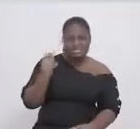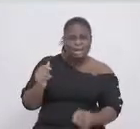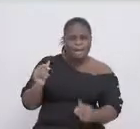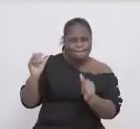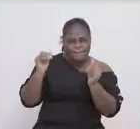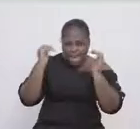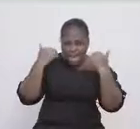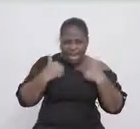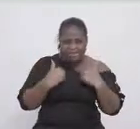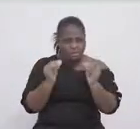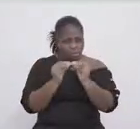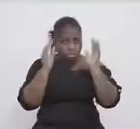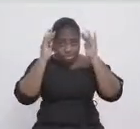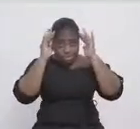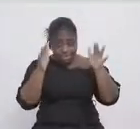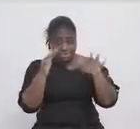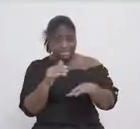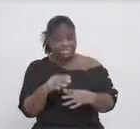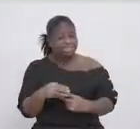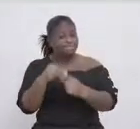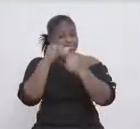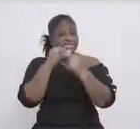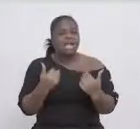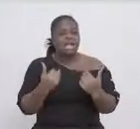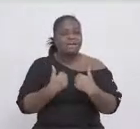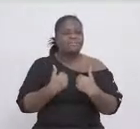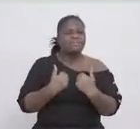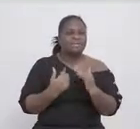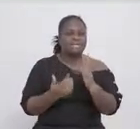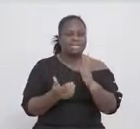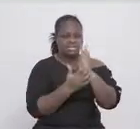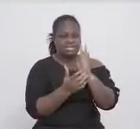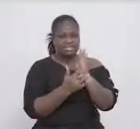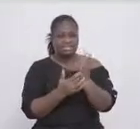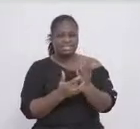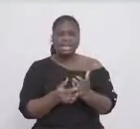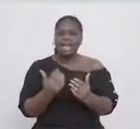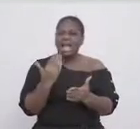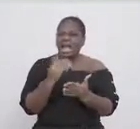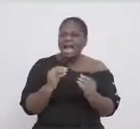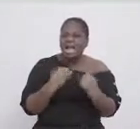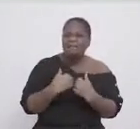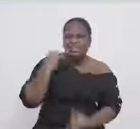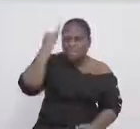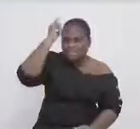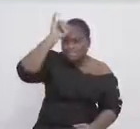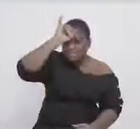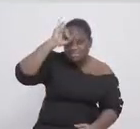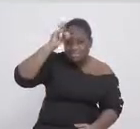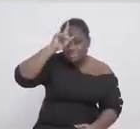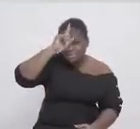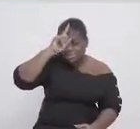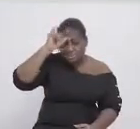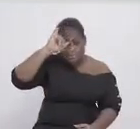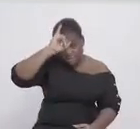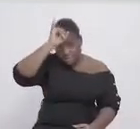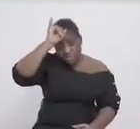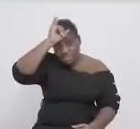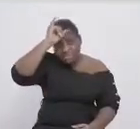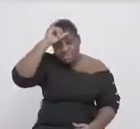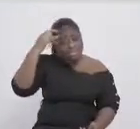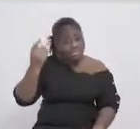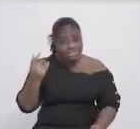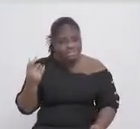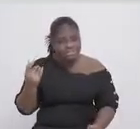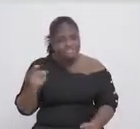intentional, you know, especially in also introducing digital skills, because you have numeracy, you have literacy, and the next key one is digital skills for the future of